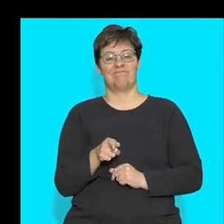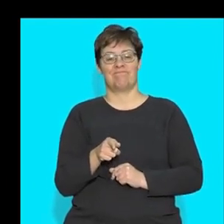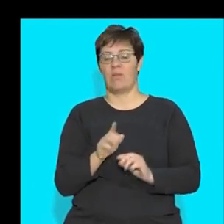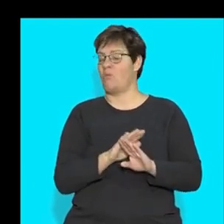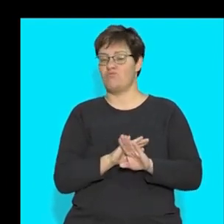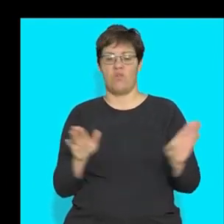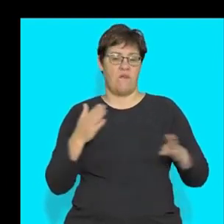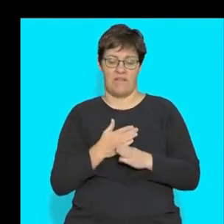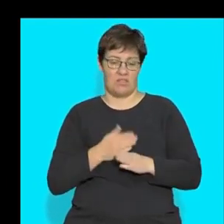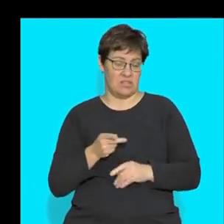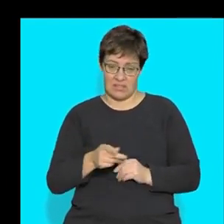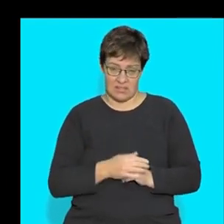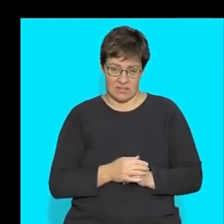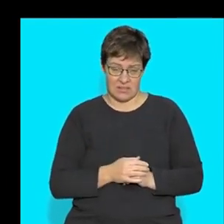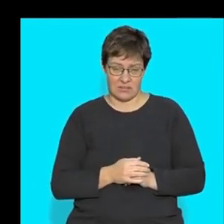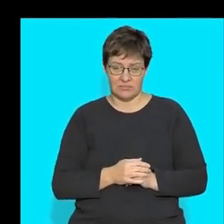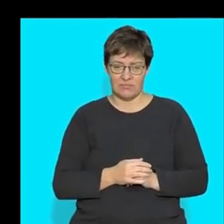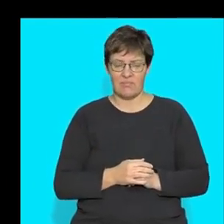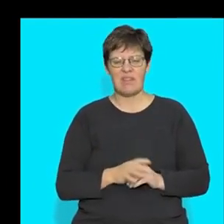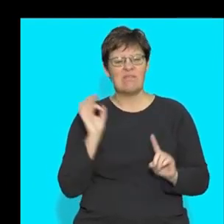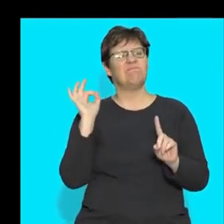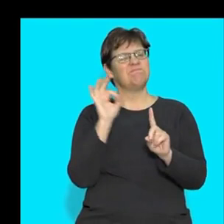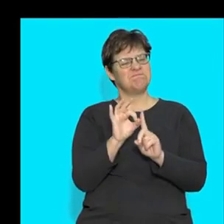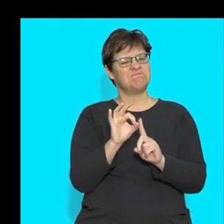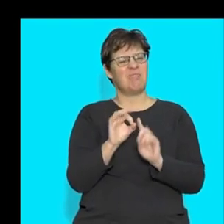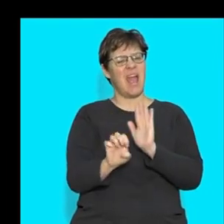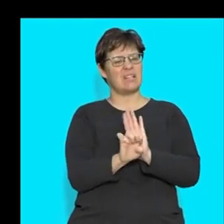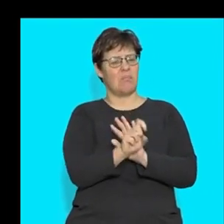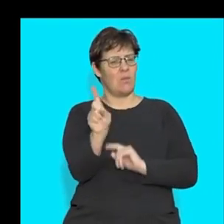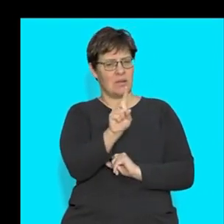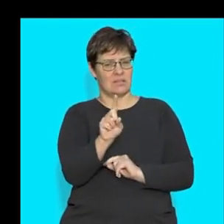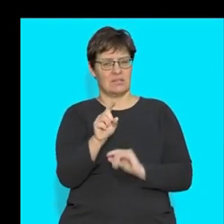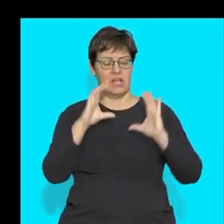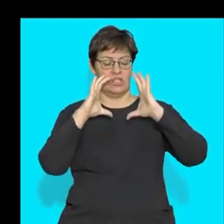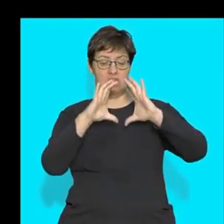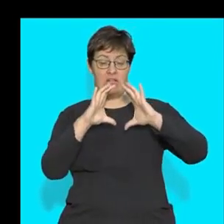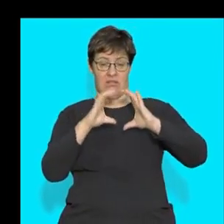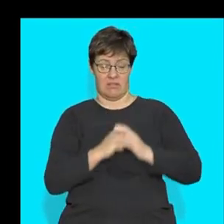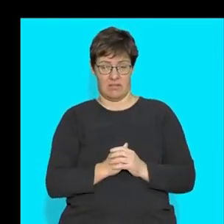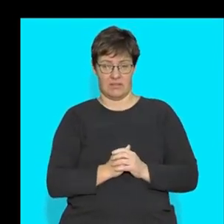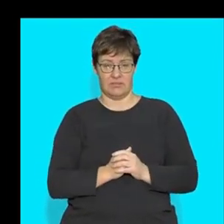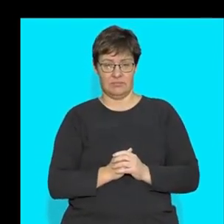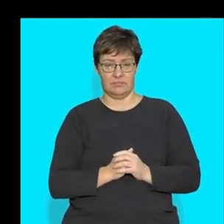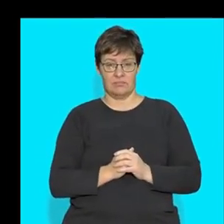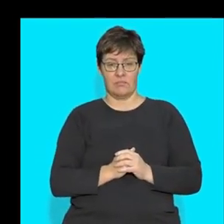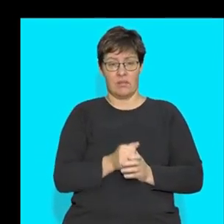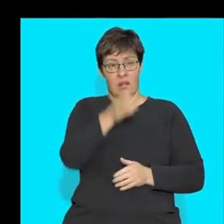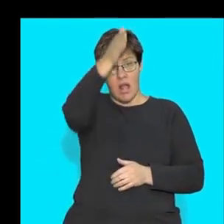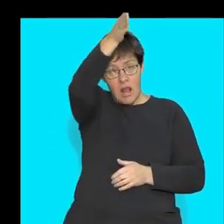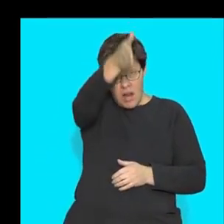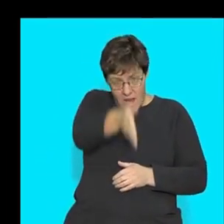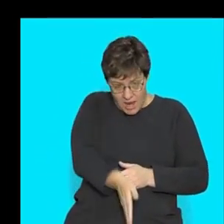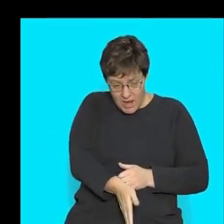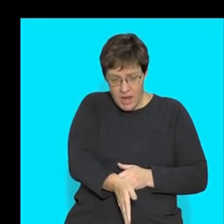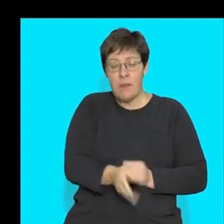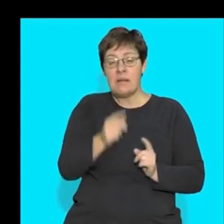say that this is not a function. And a typical example of this will be a circle, right? If you draw a vertical line